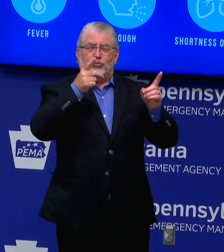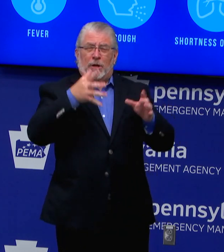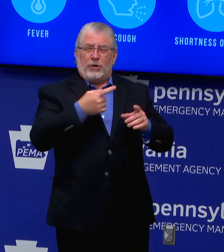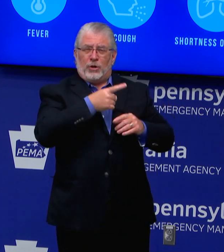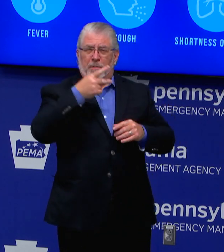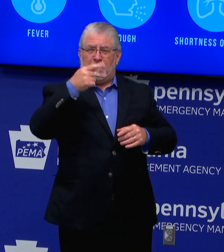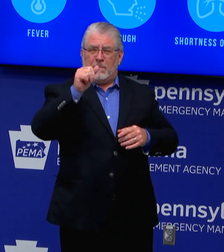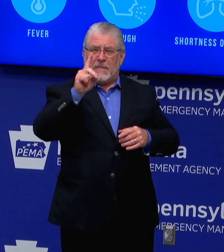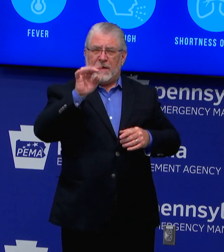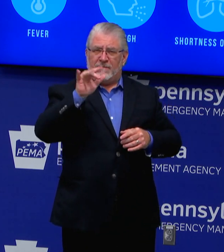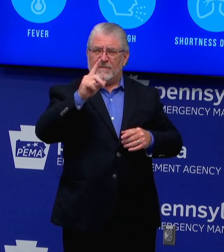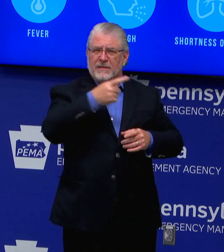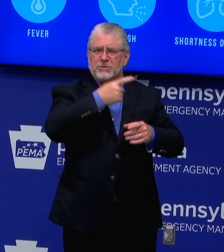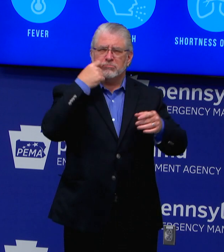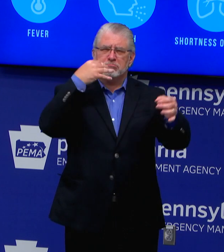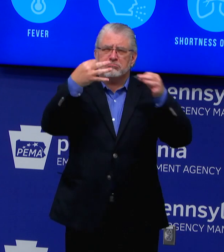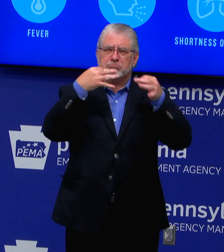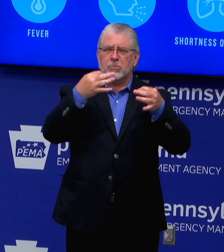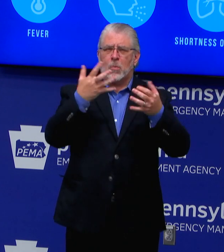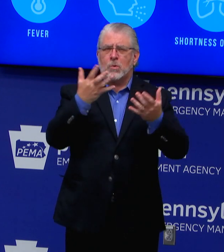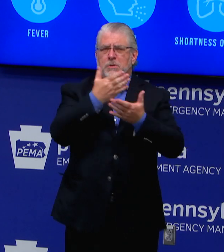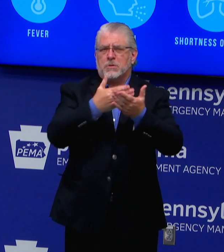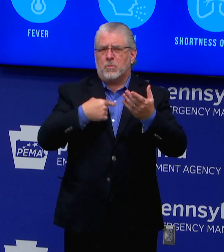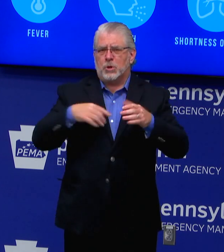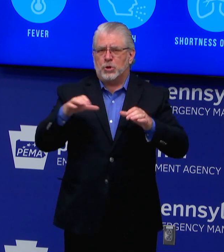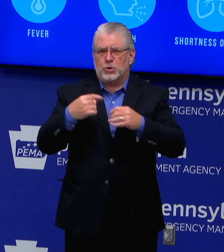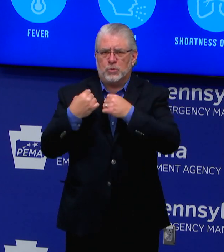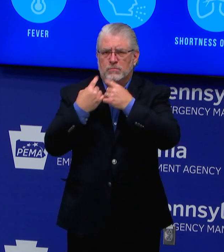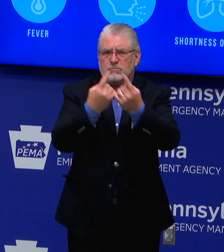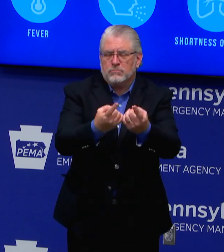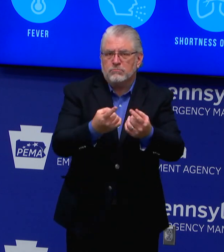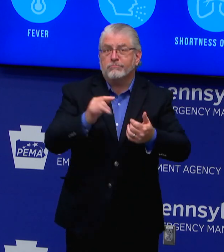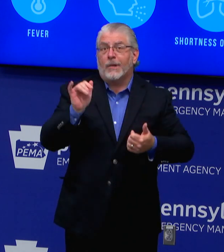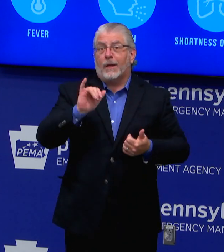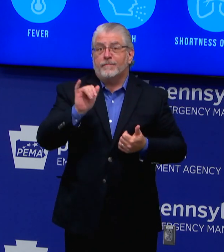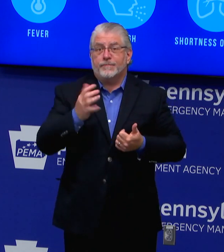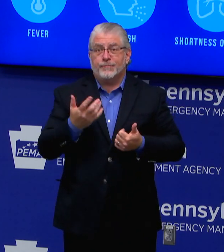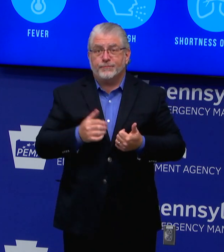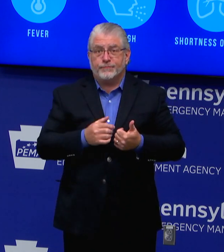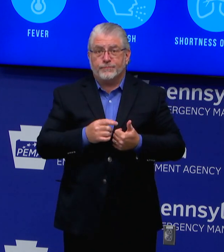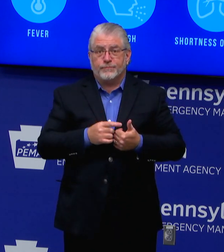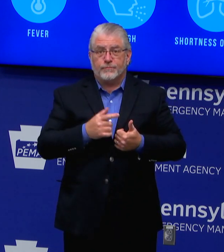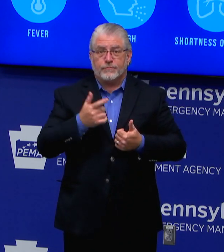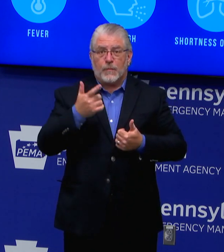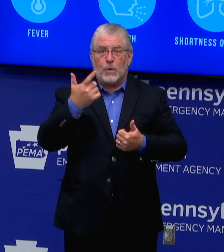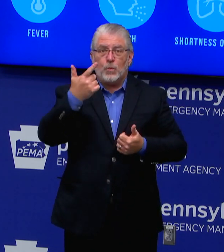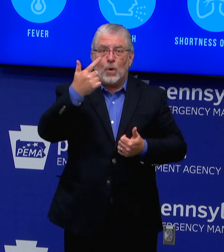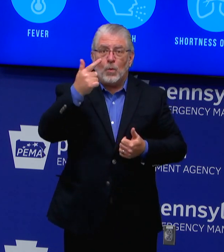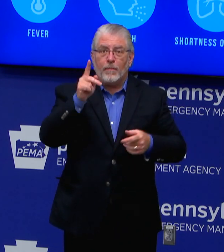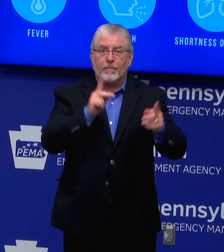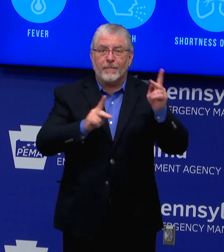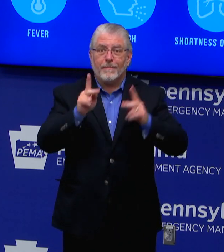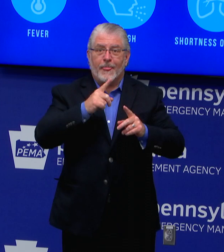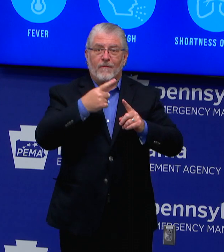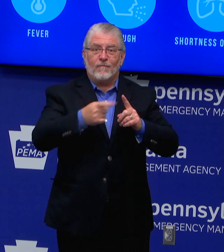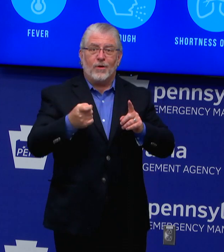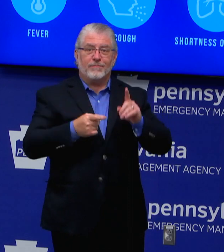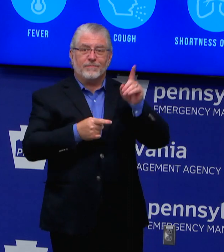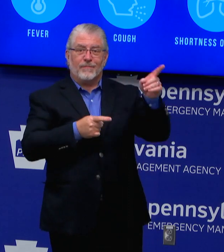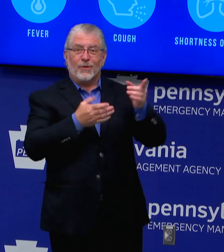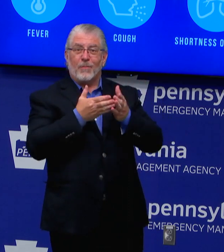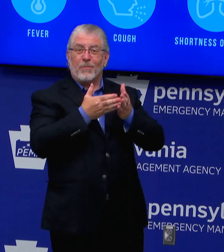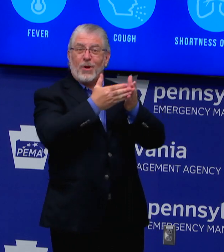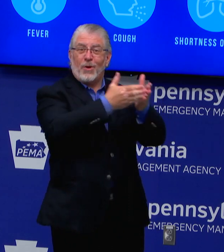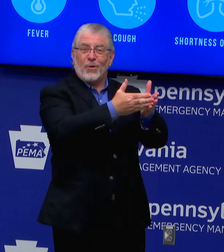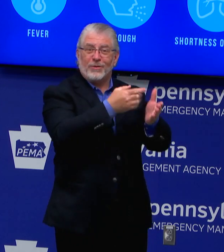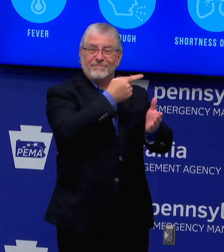the National Guard was involved. Started off with the repatriation of 21 passengers from the Grand Princess cruise ship, where